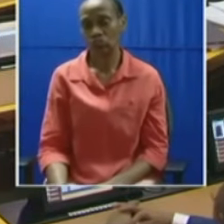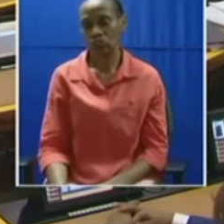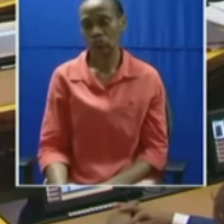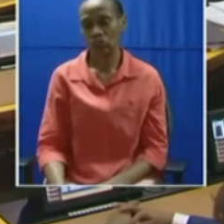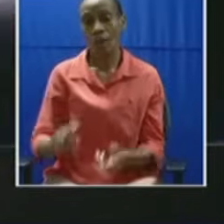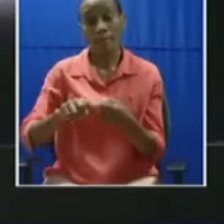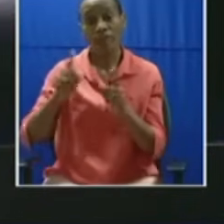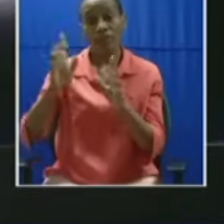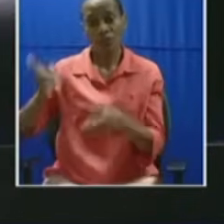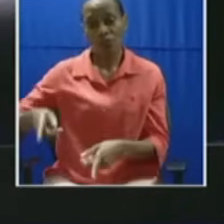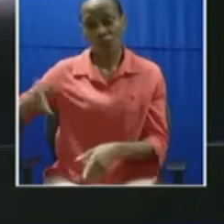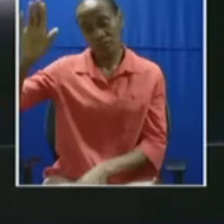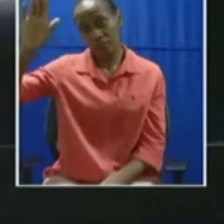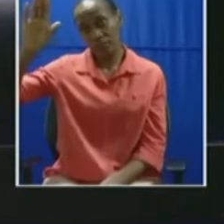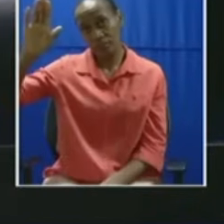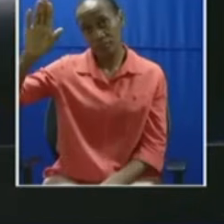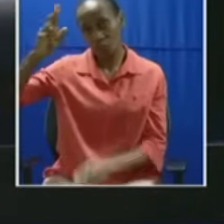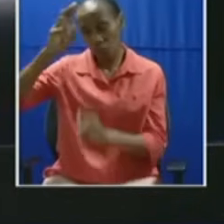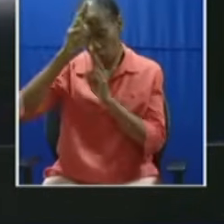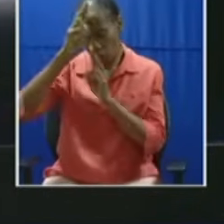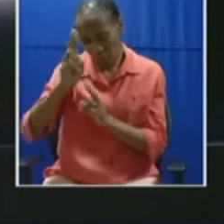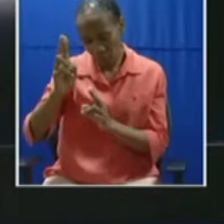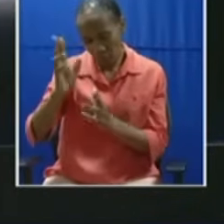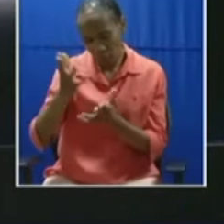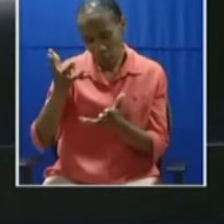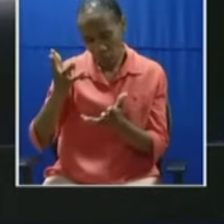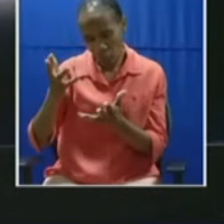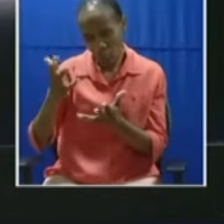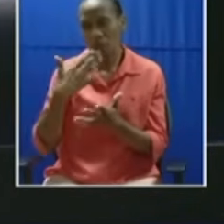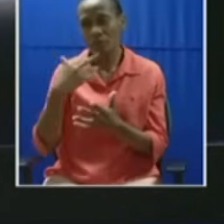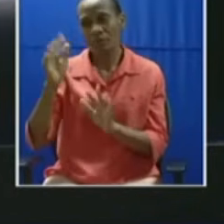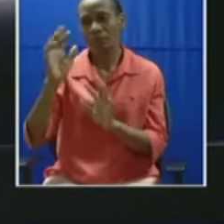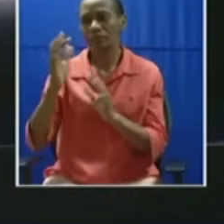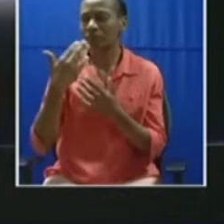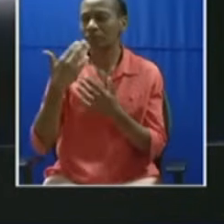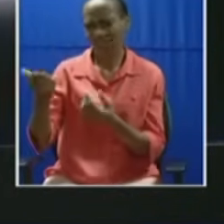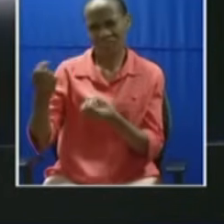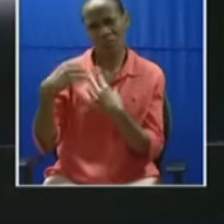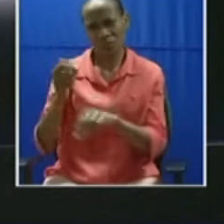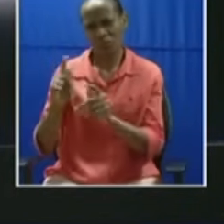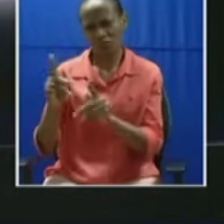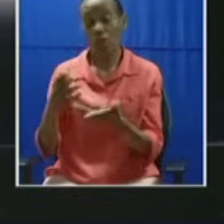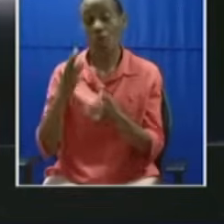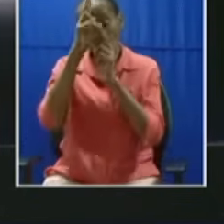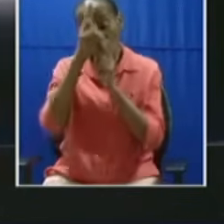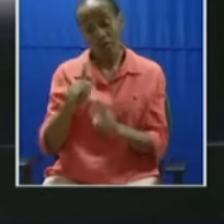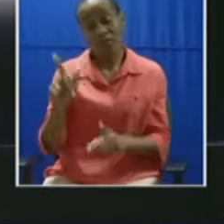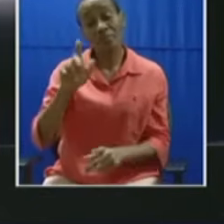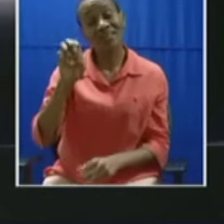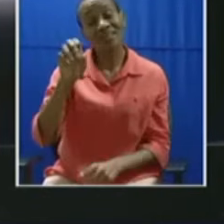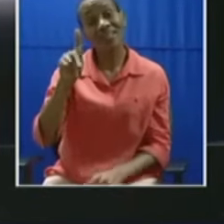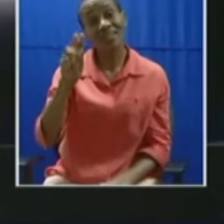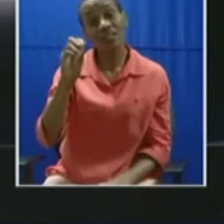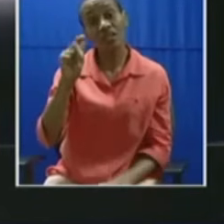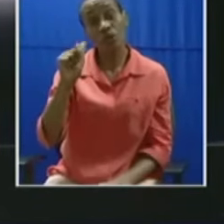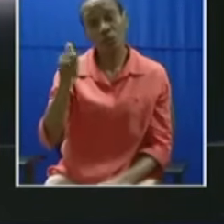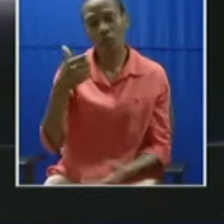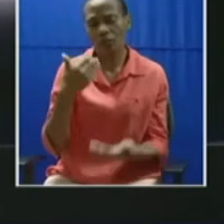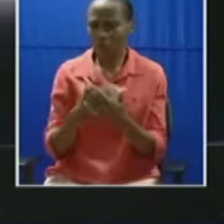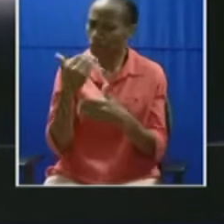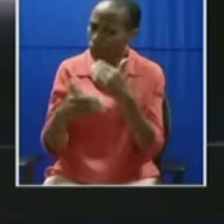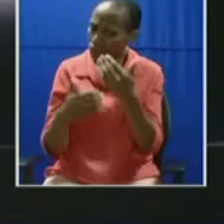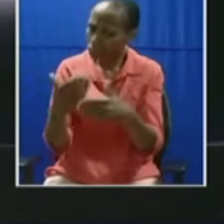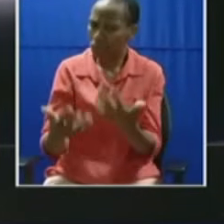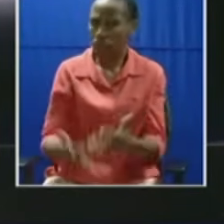order. Honourable, please let me deal with this matter. Honourable Lekota. You can proceed with your speech. He